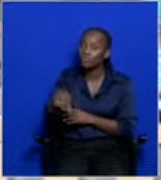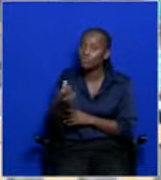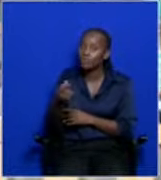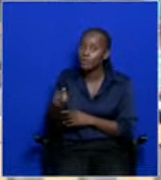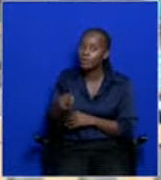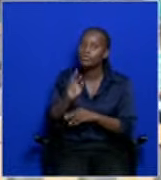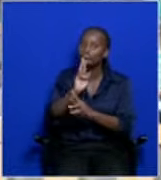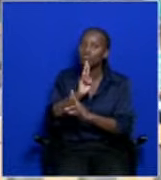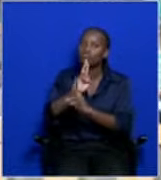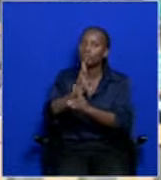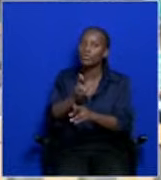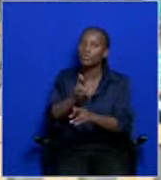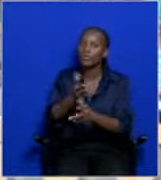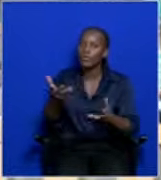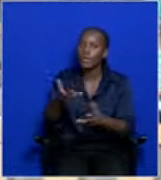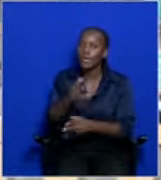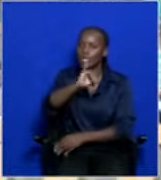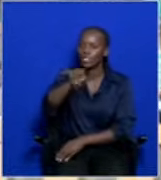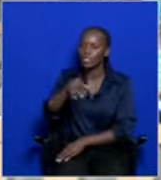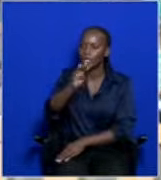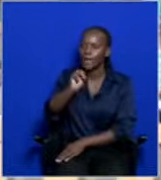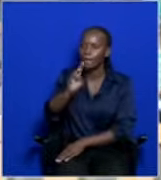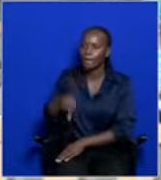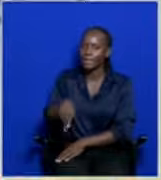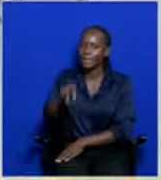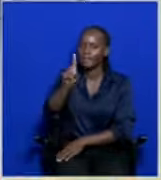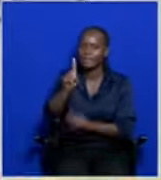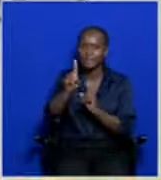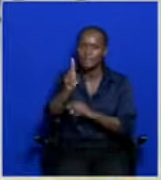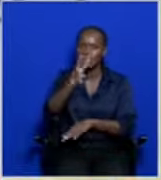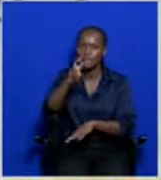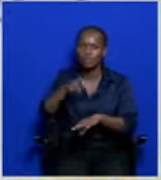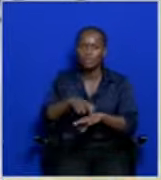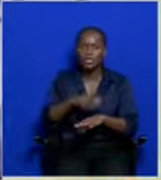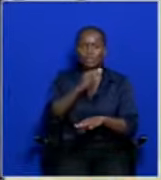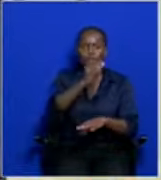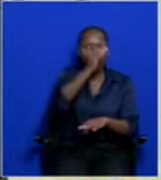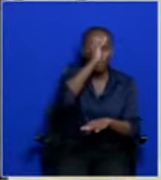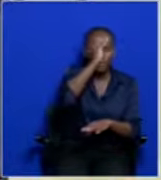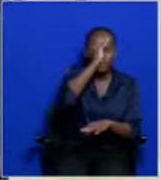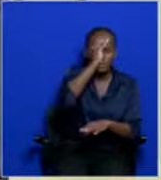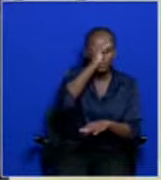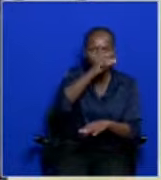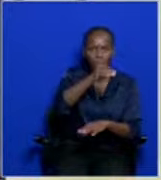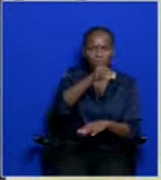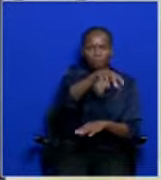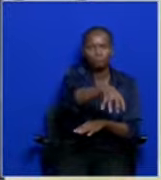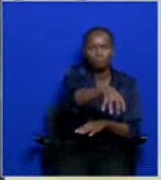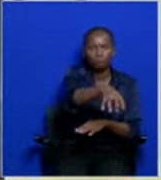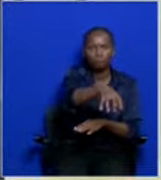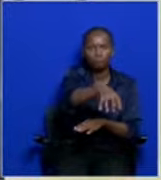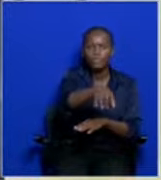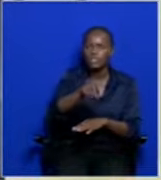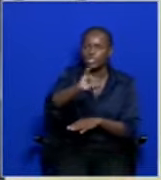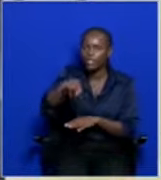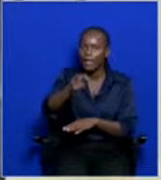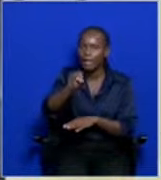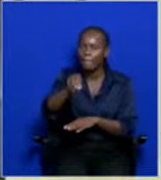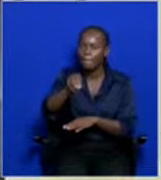They don't need to report there at Rosebank, and then they are working under the leadership of